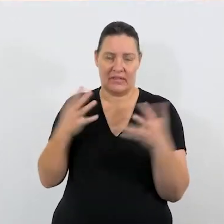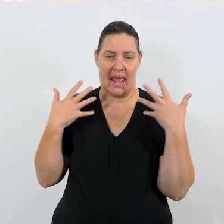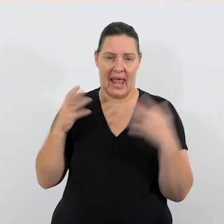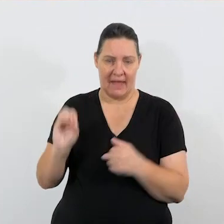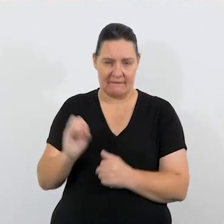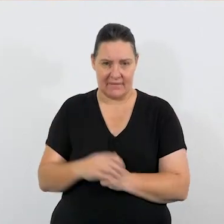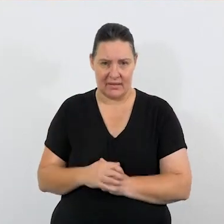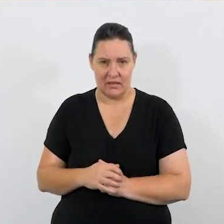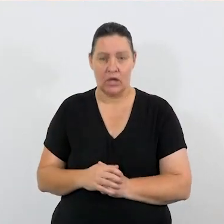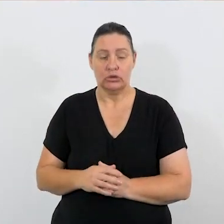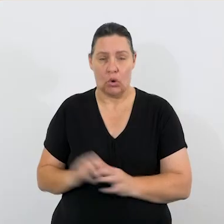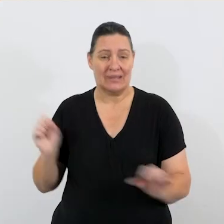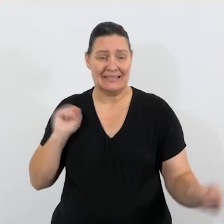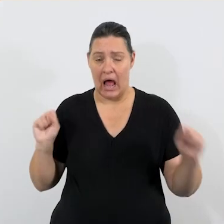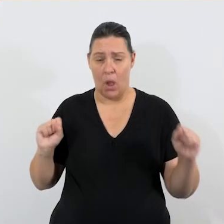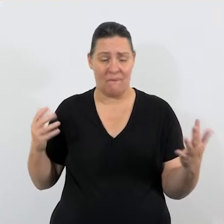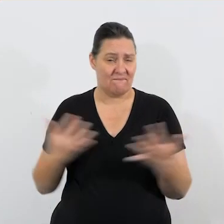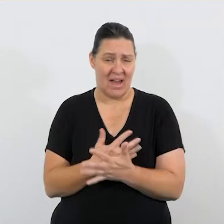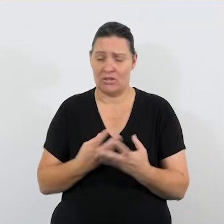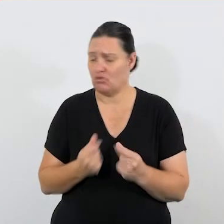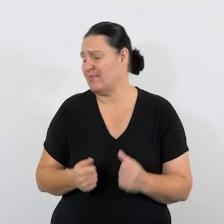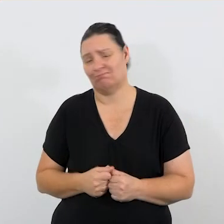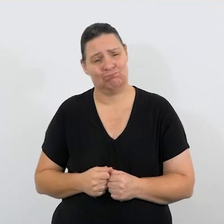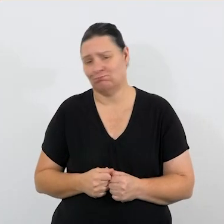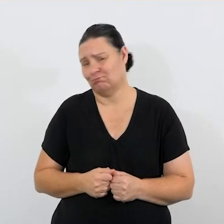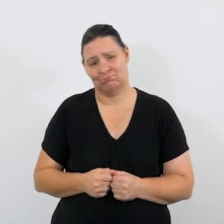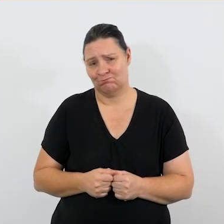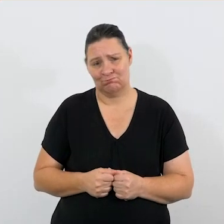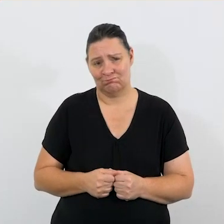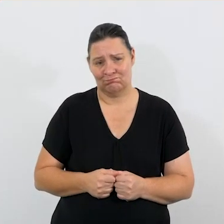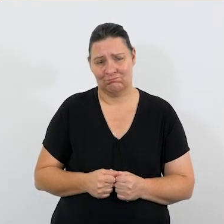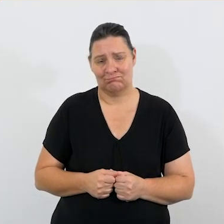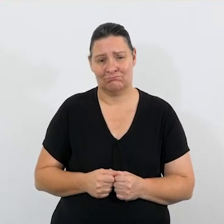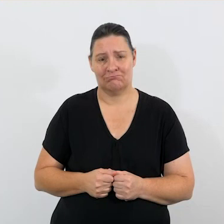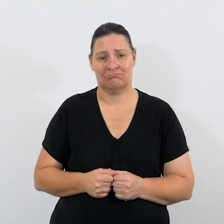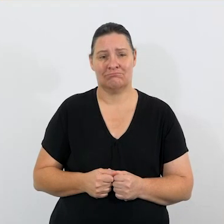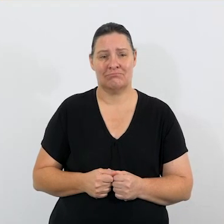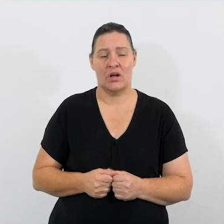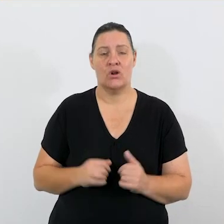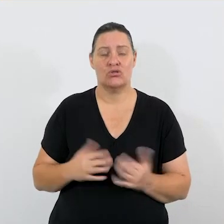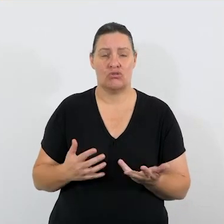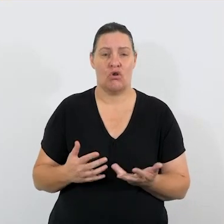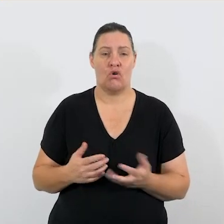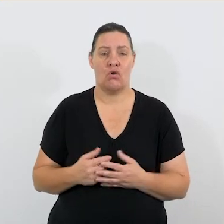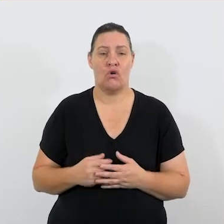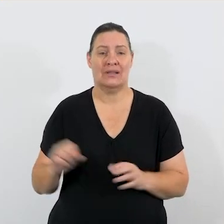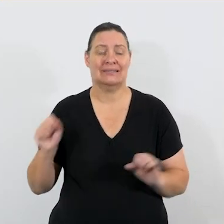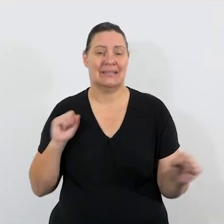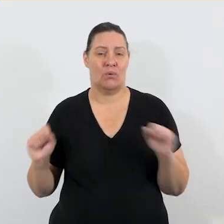air. So it is not going to dry faster. The towel will not dry faster. So